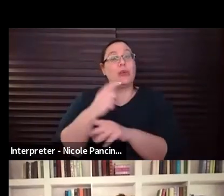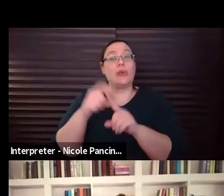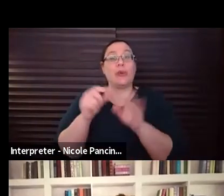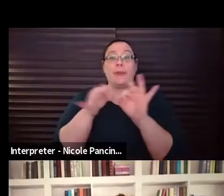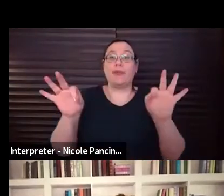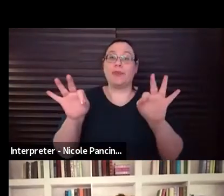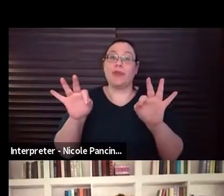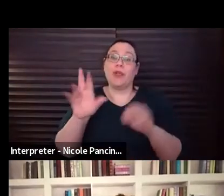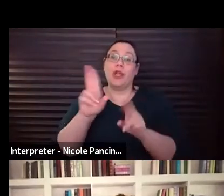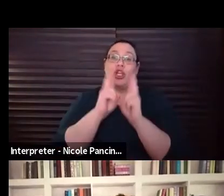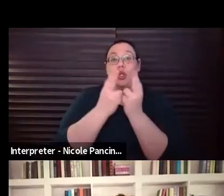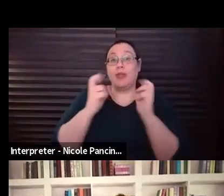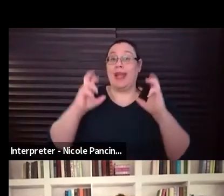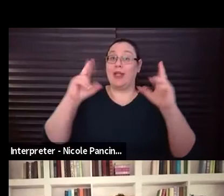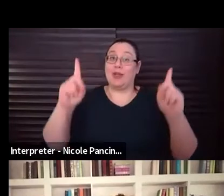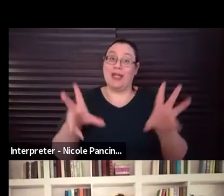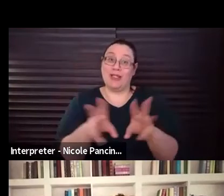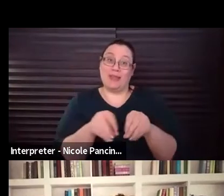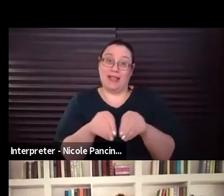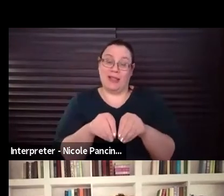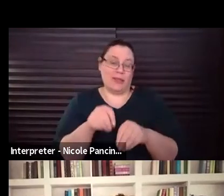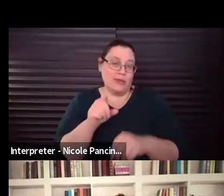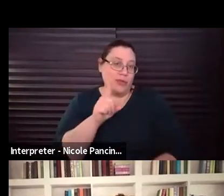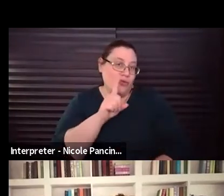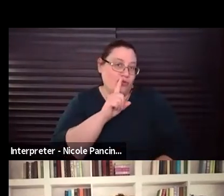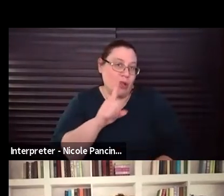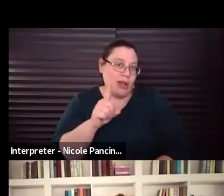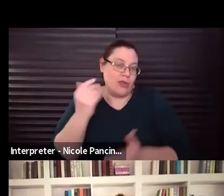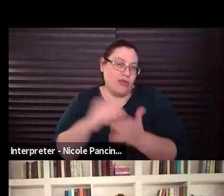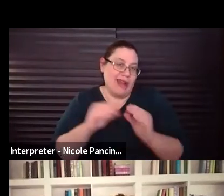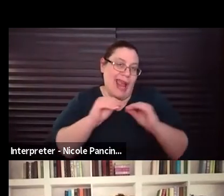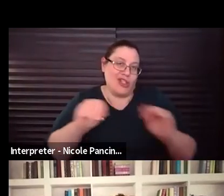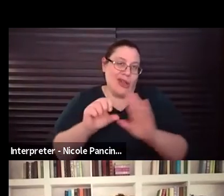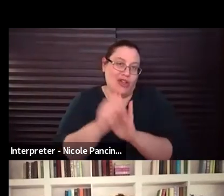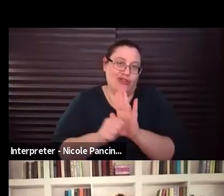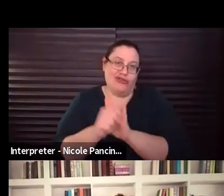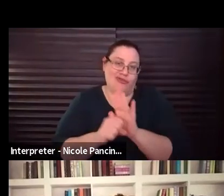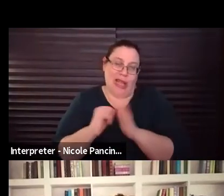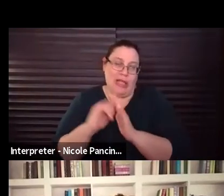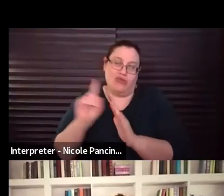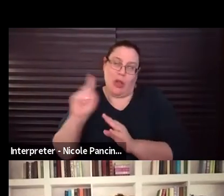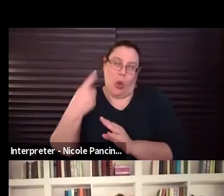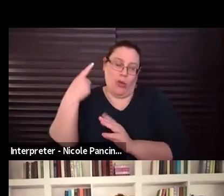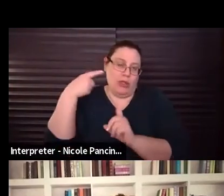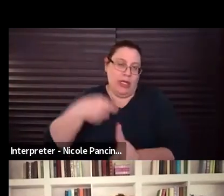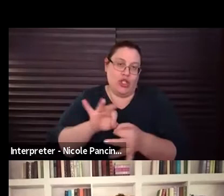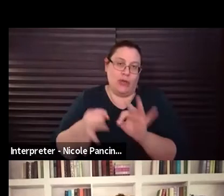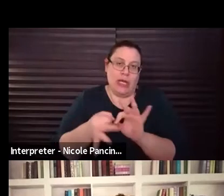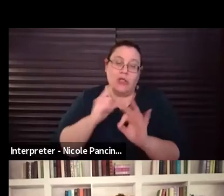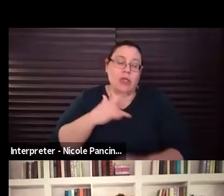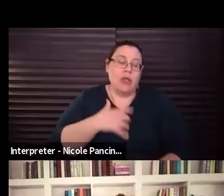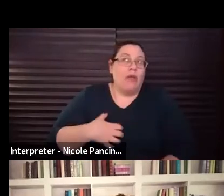union education meetings. They really are re-education meetings. There's no other way of looking at it. It's really disturbing stuff that